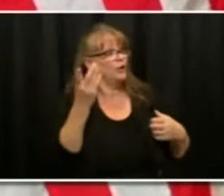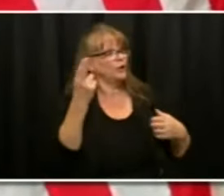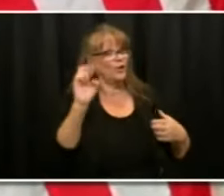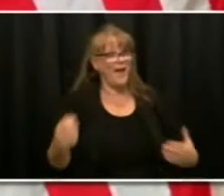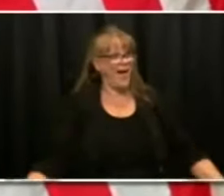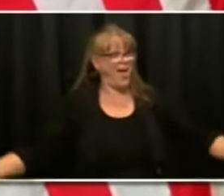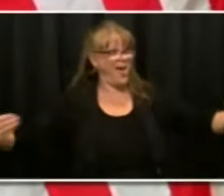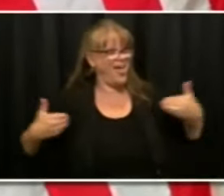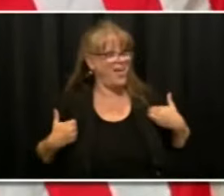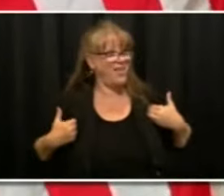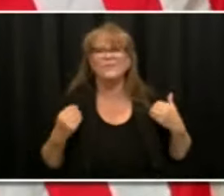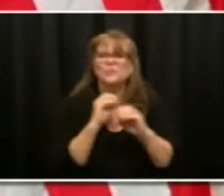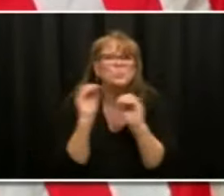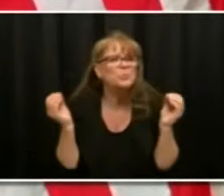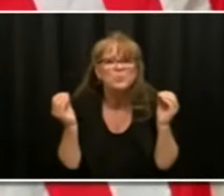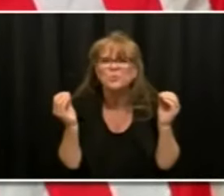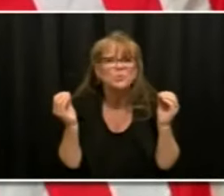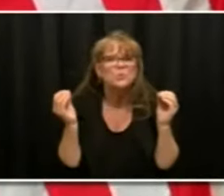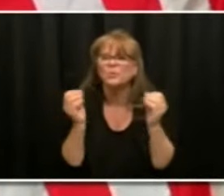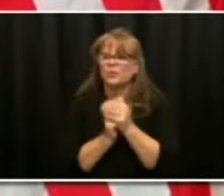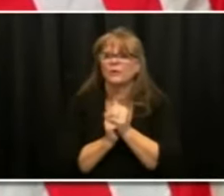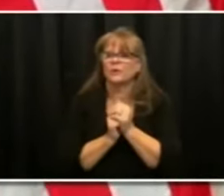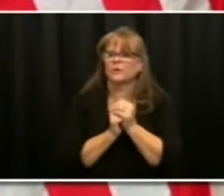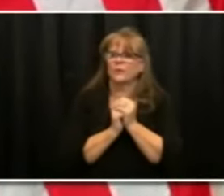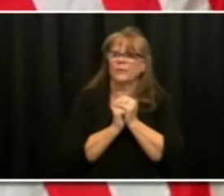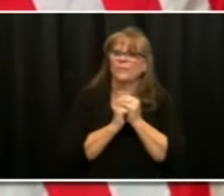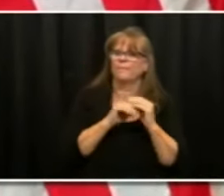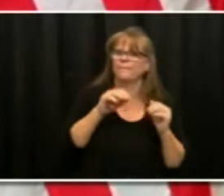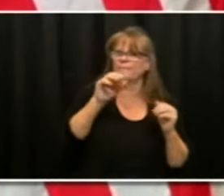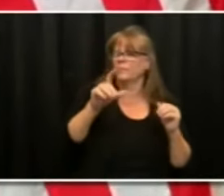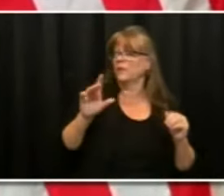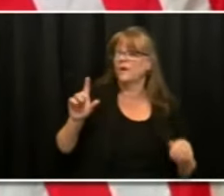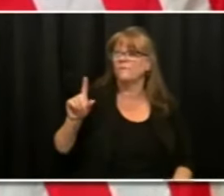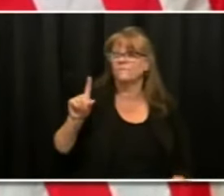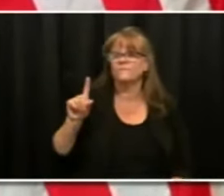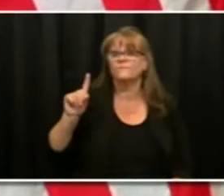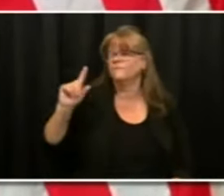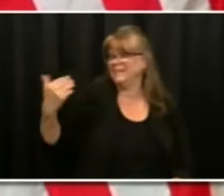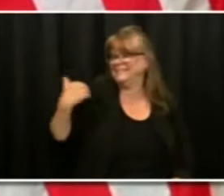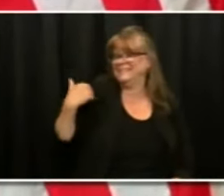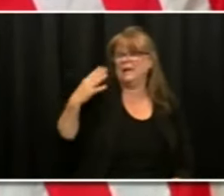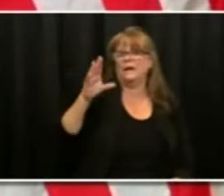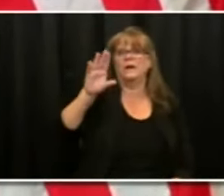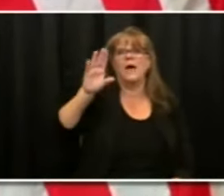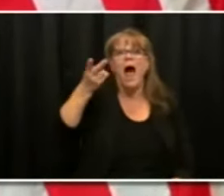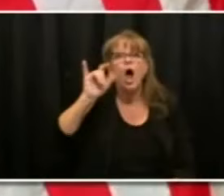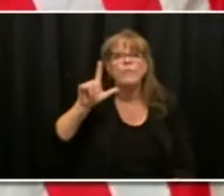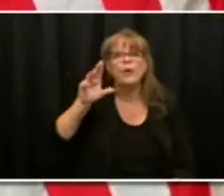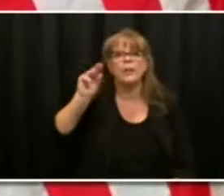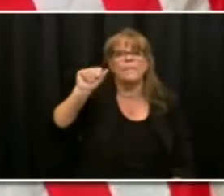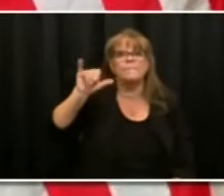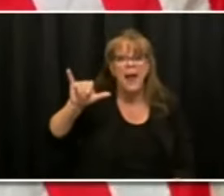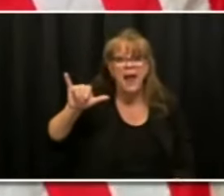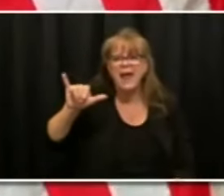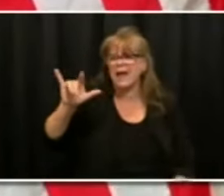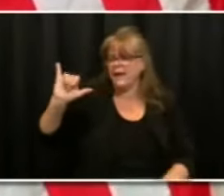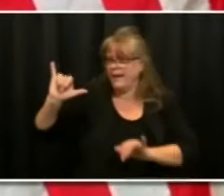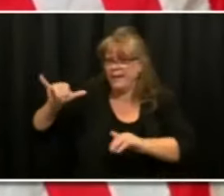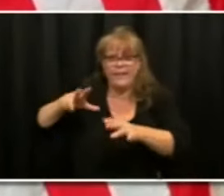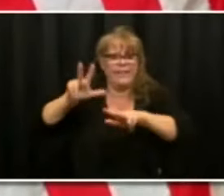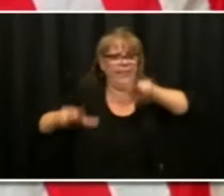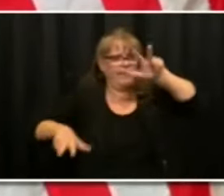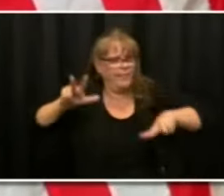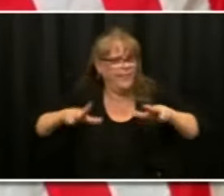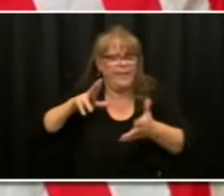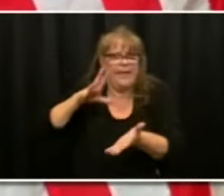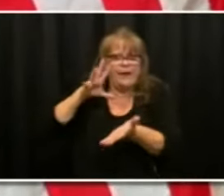better therapies than there were in that first wave in April and May. But the net effect of those is that 70 or